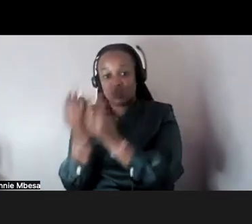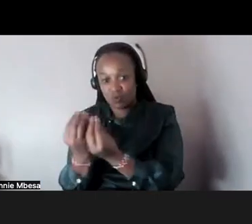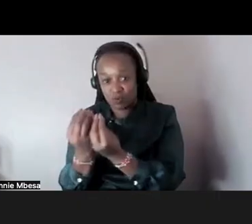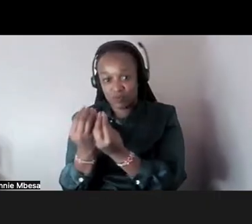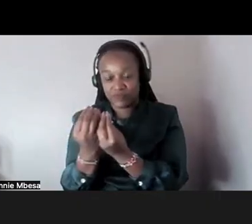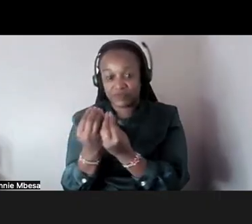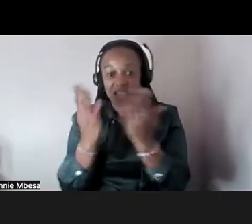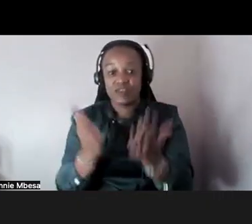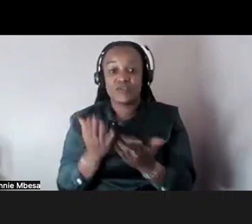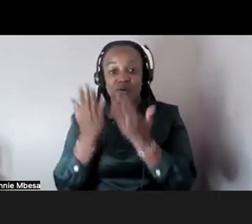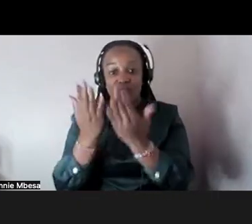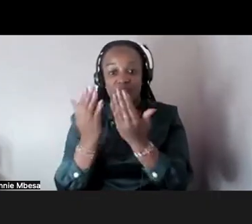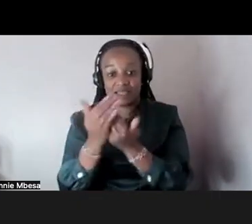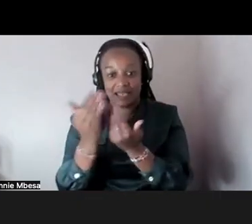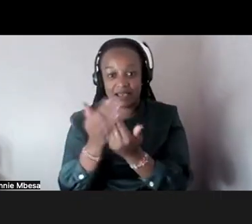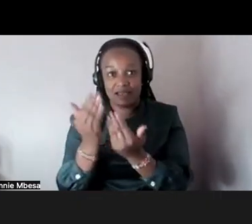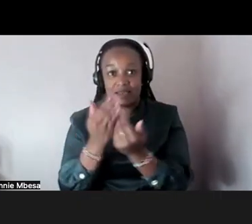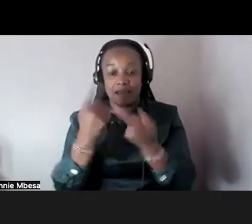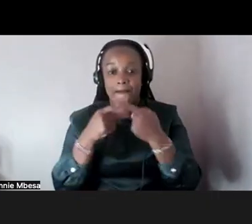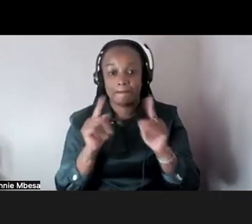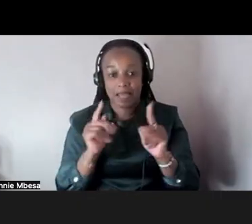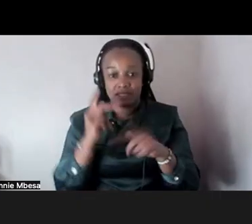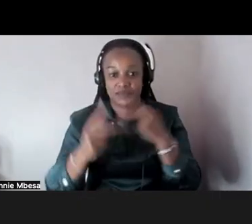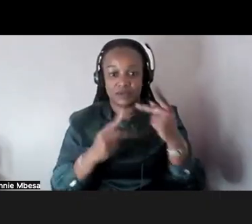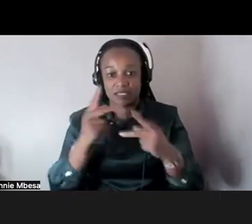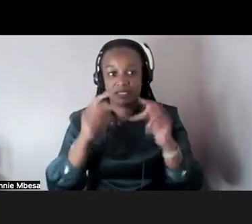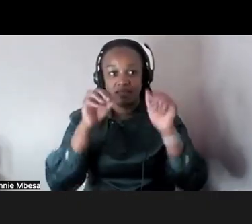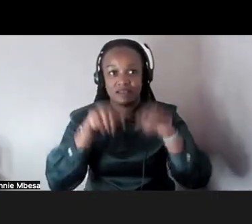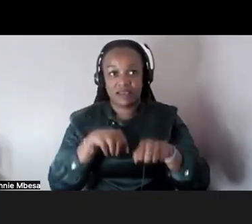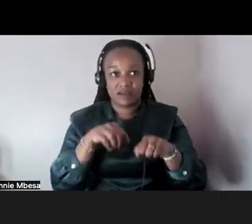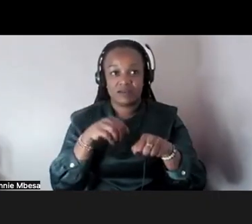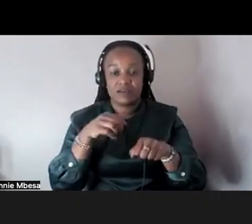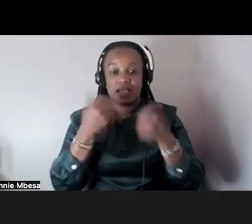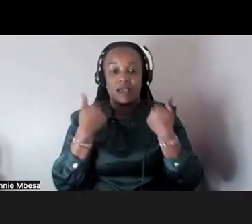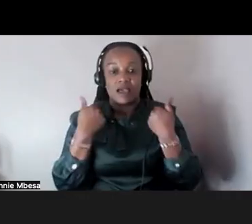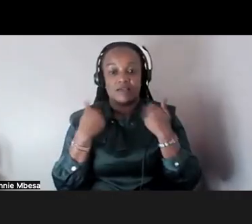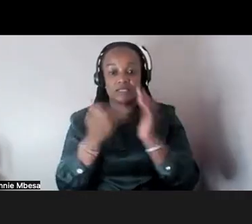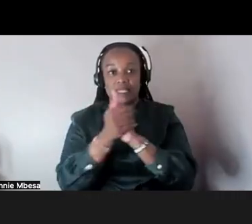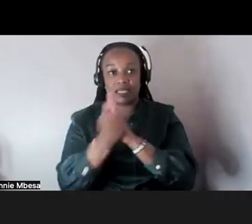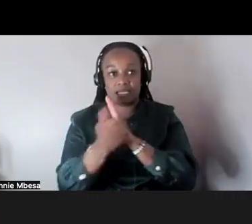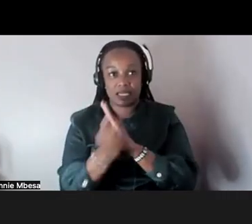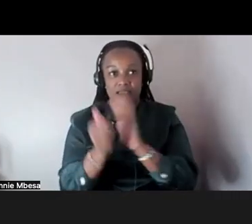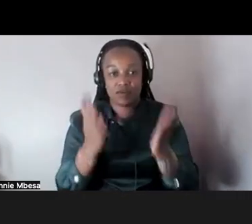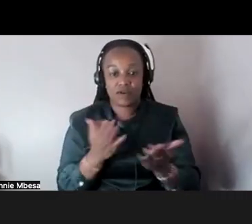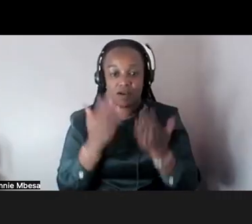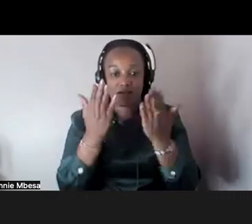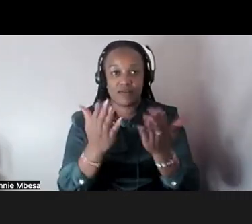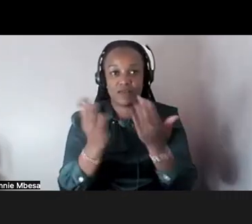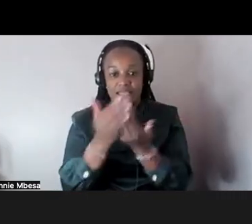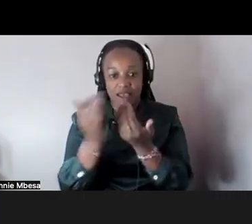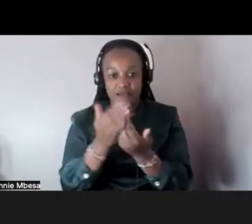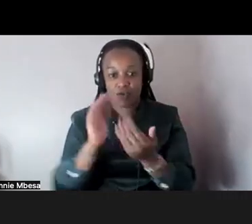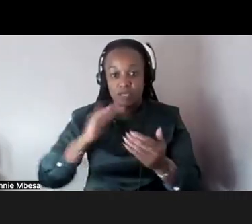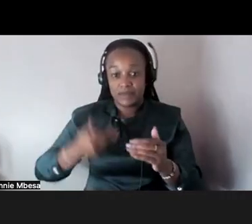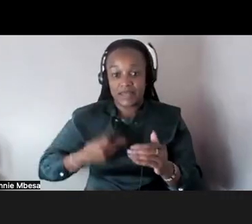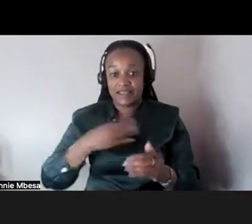offer care, but in the process they can hone their skills and they can also offer a care to the women and girls. And that